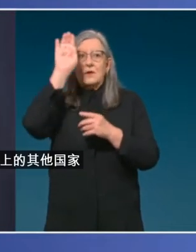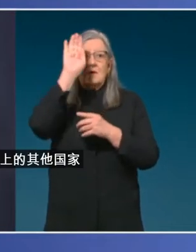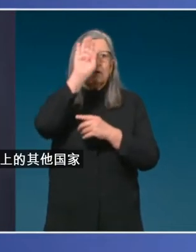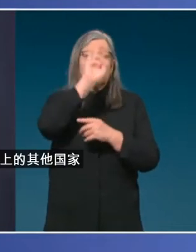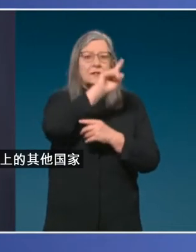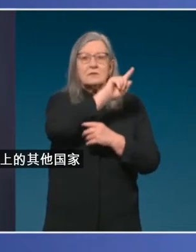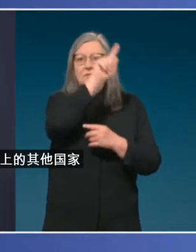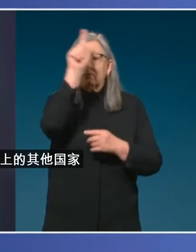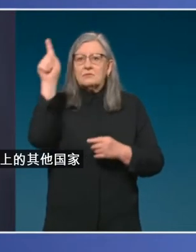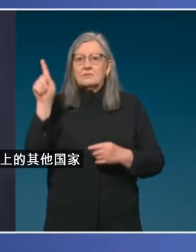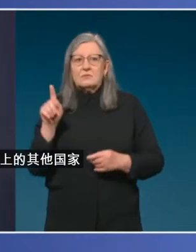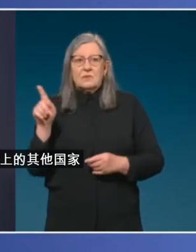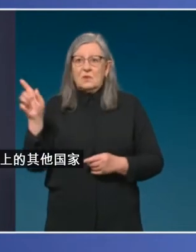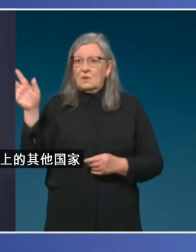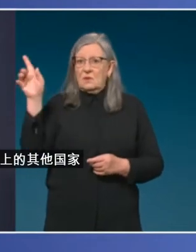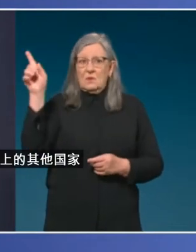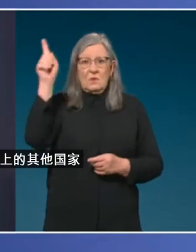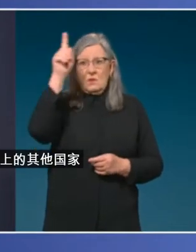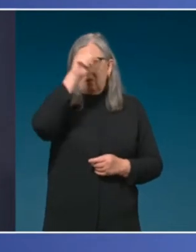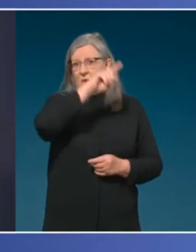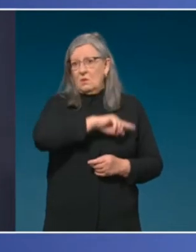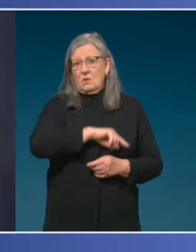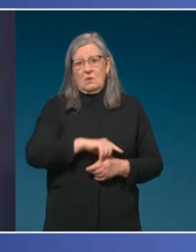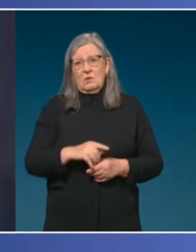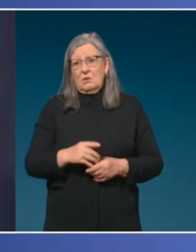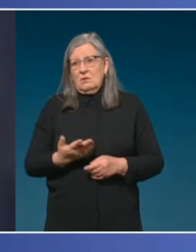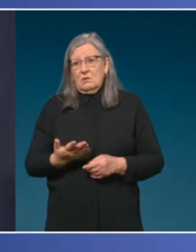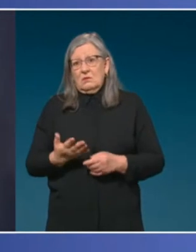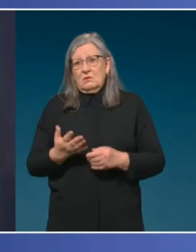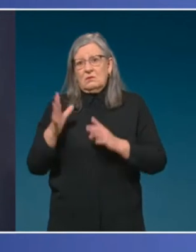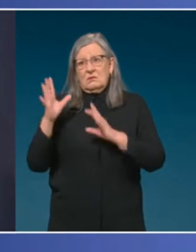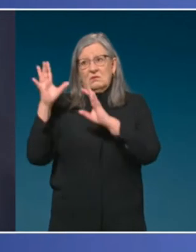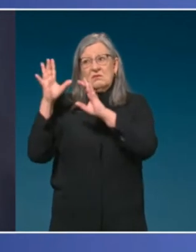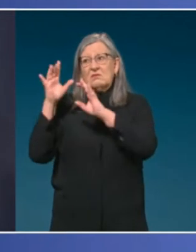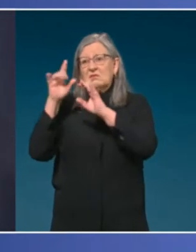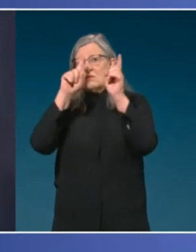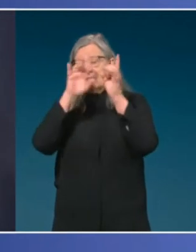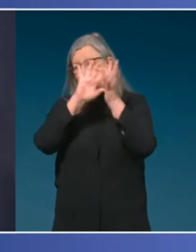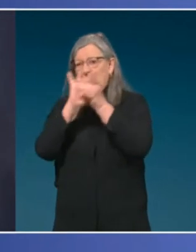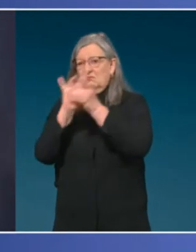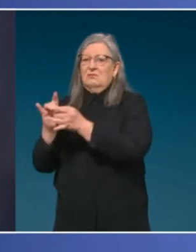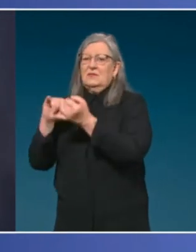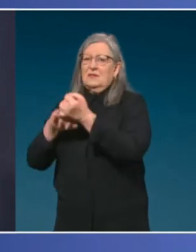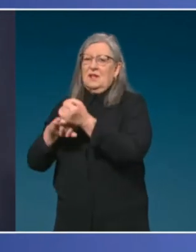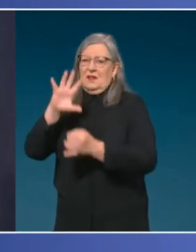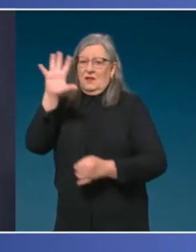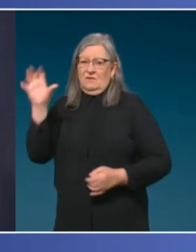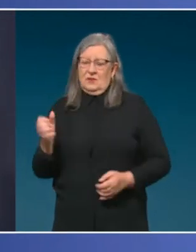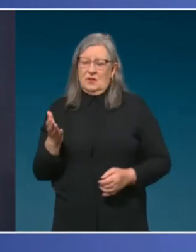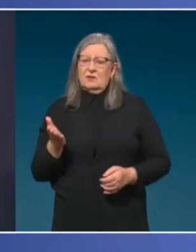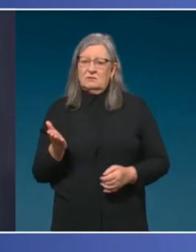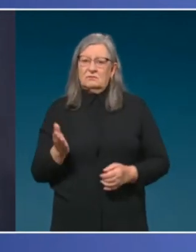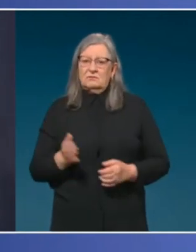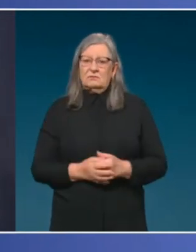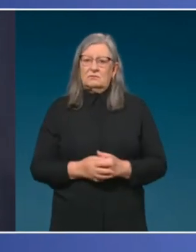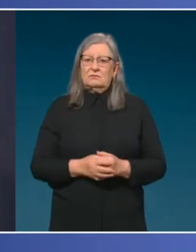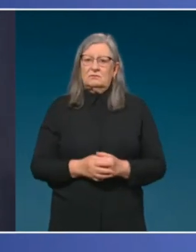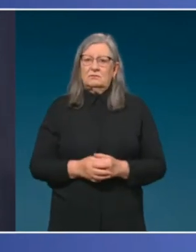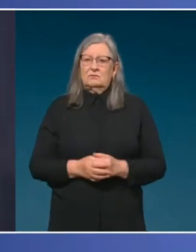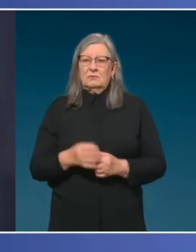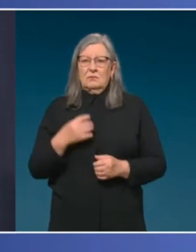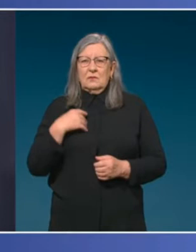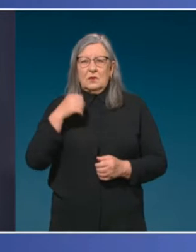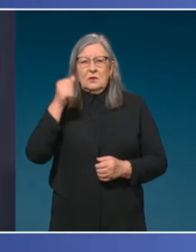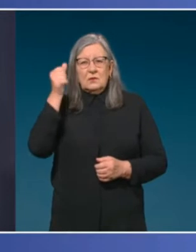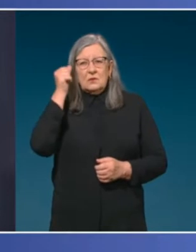almost all of them directly linked with Southern Africa, is that they are young. They're